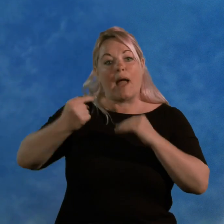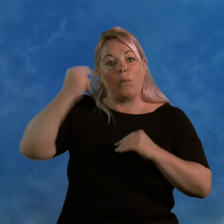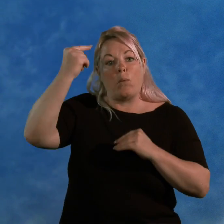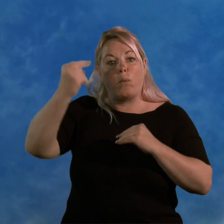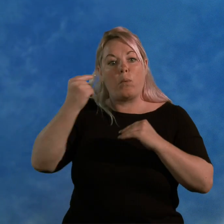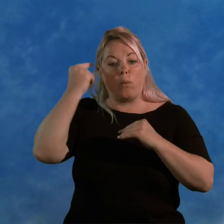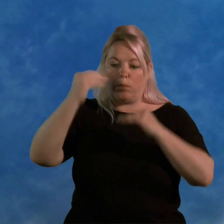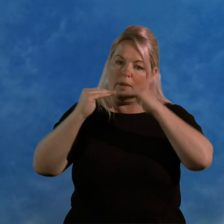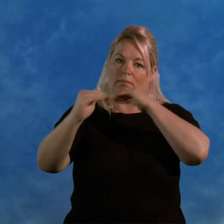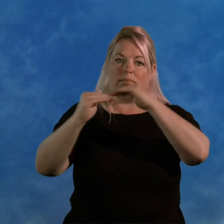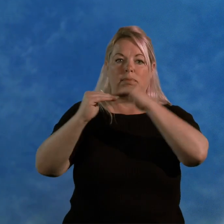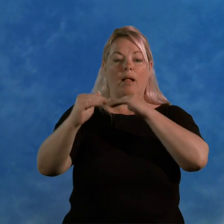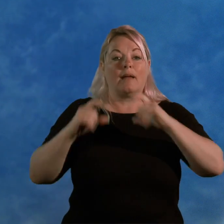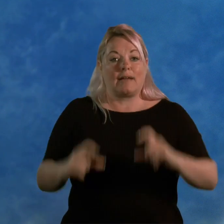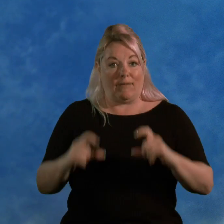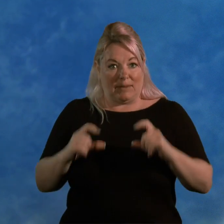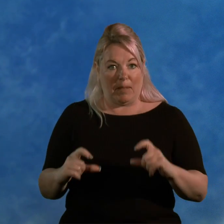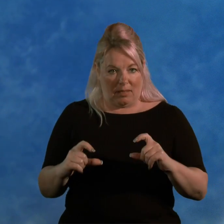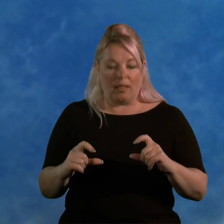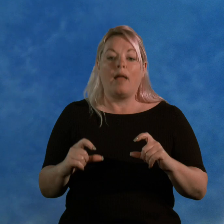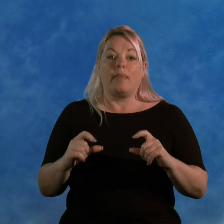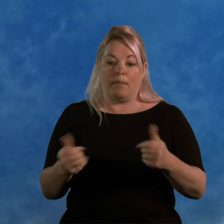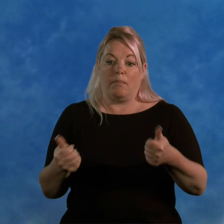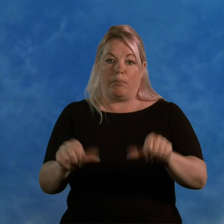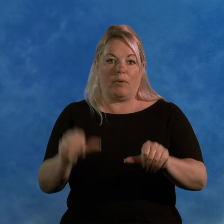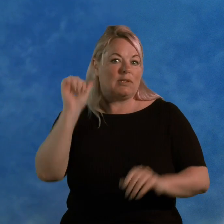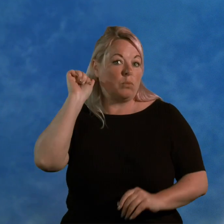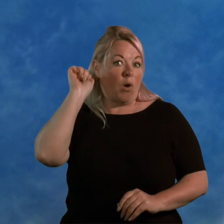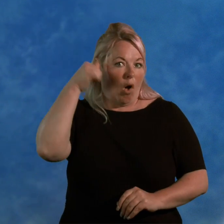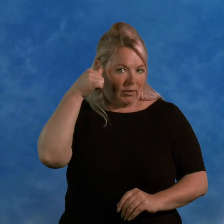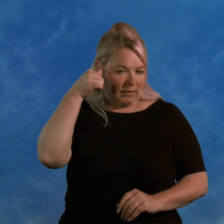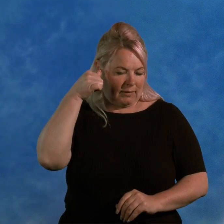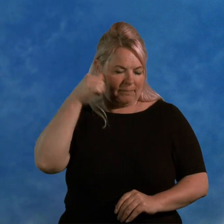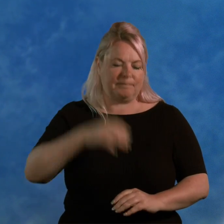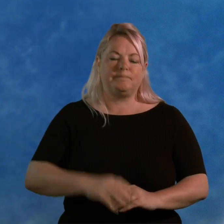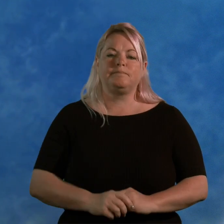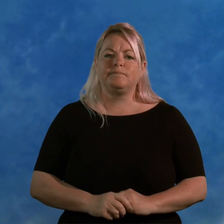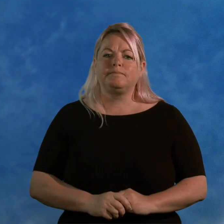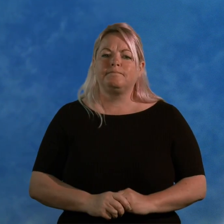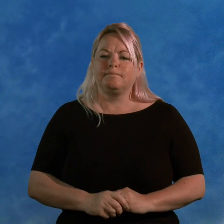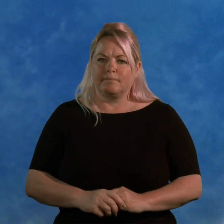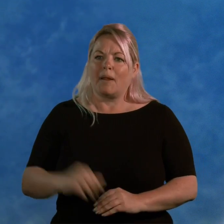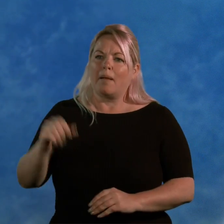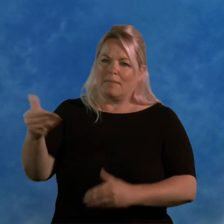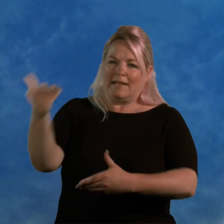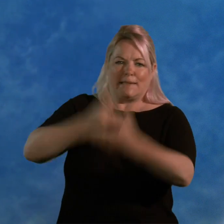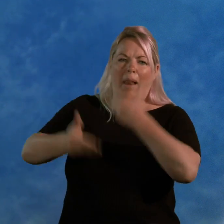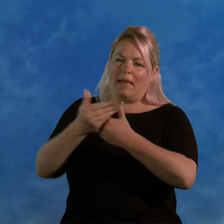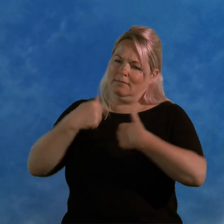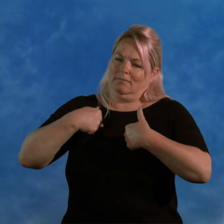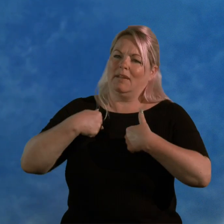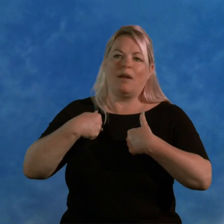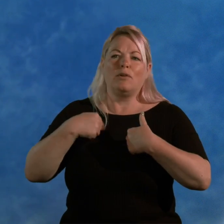was comfortable for me, it was time for the actual turn on. And I was warned not to expect too